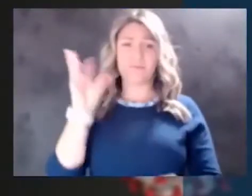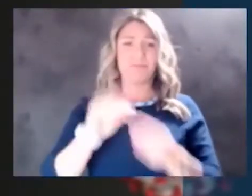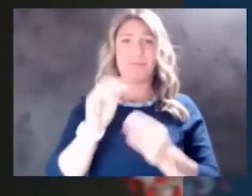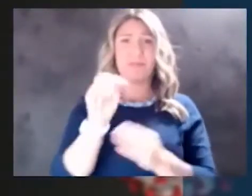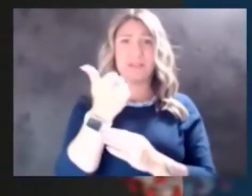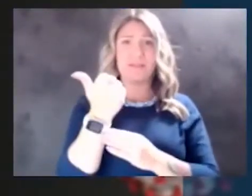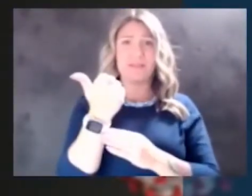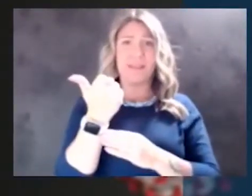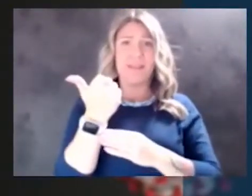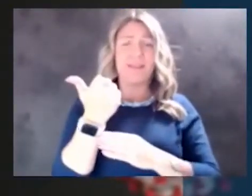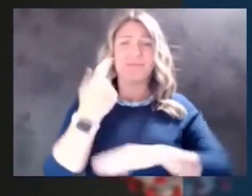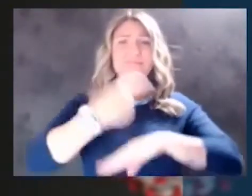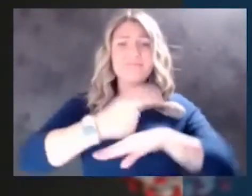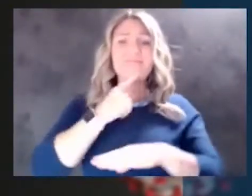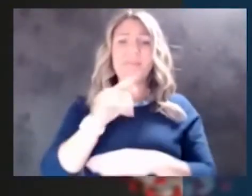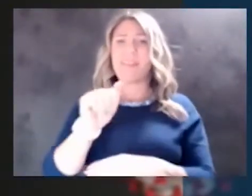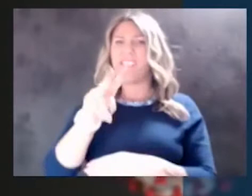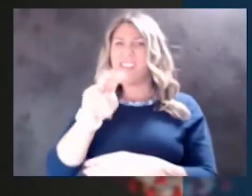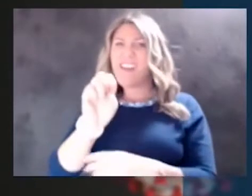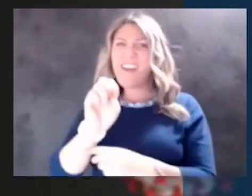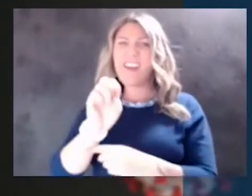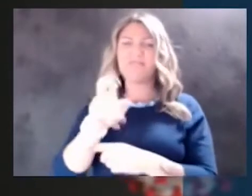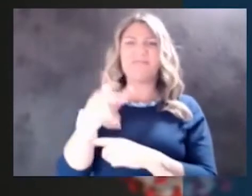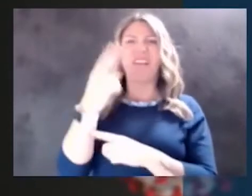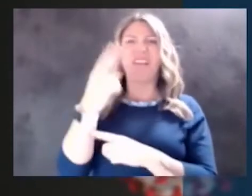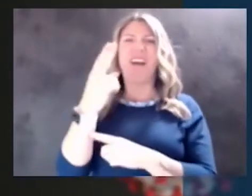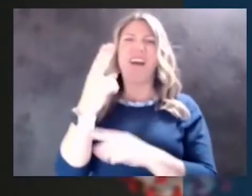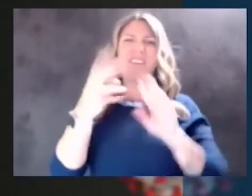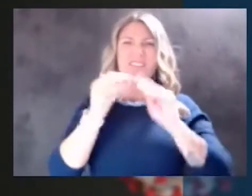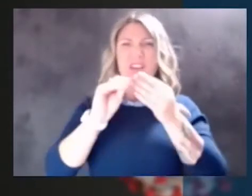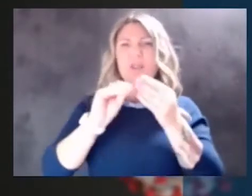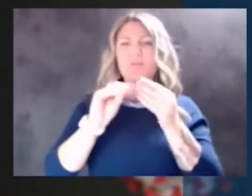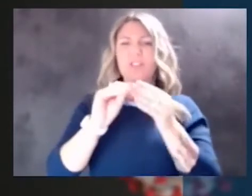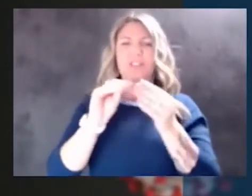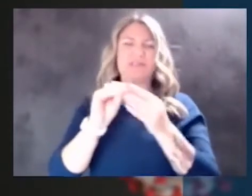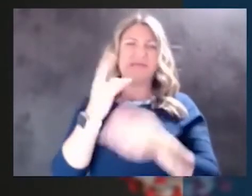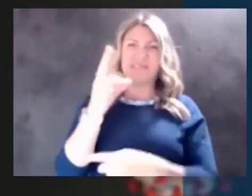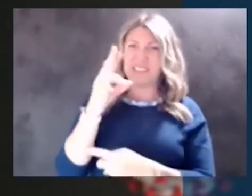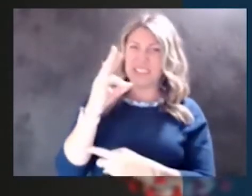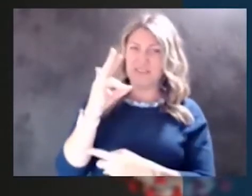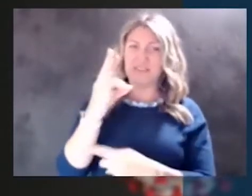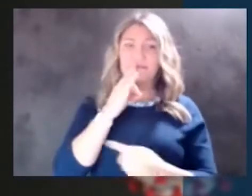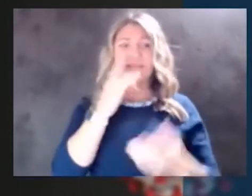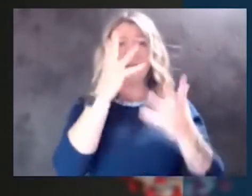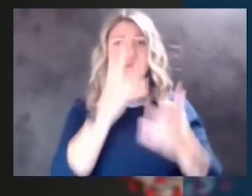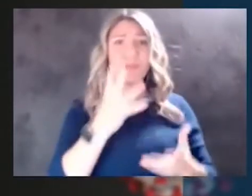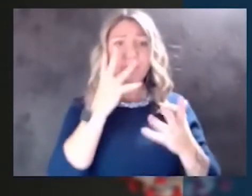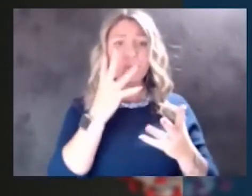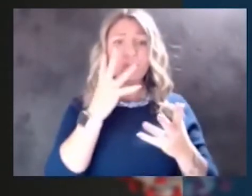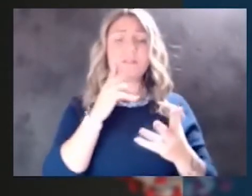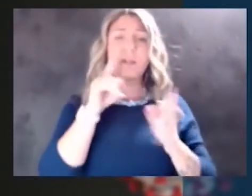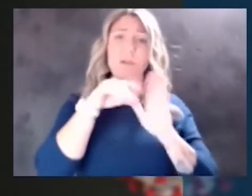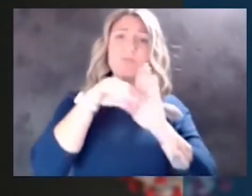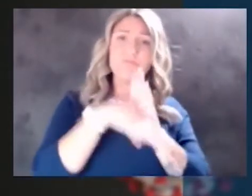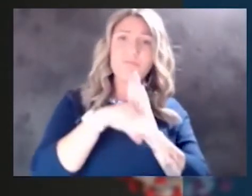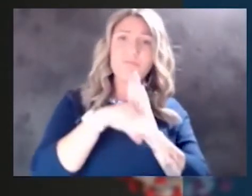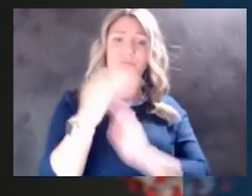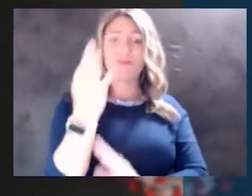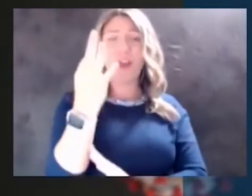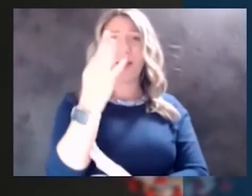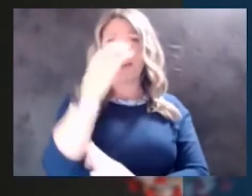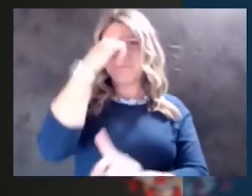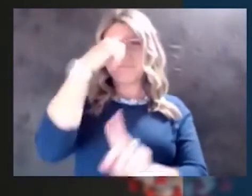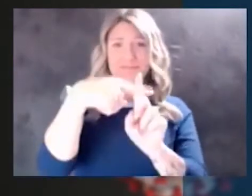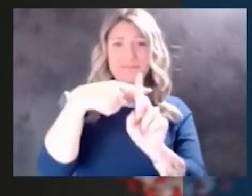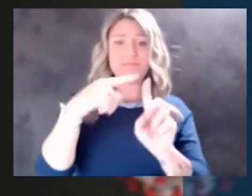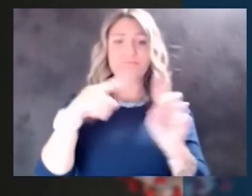numbers have been in that high teens, essentially. Unfortunately, we had a little bit of a dip on Friday. I was optimistic, but today